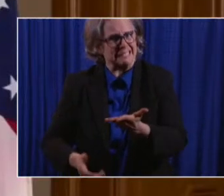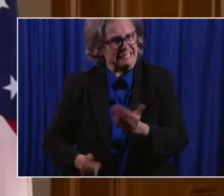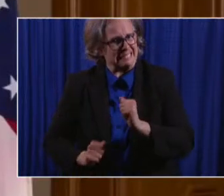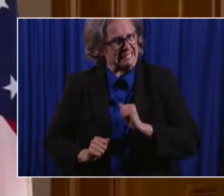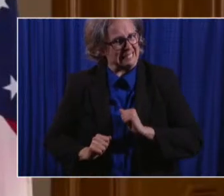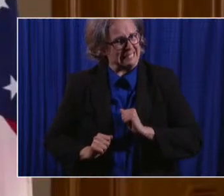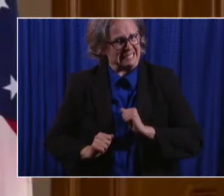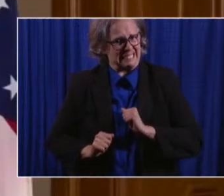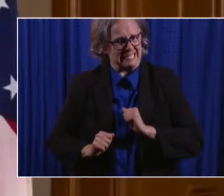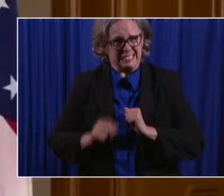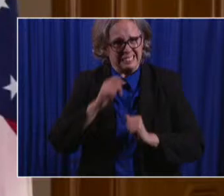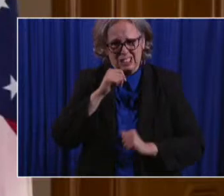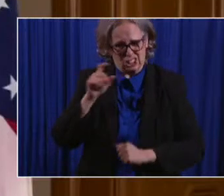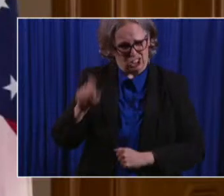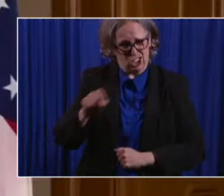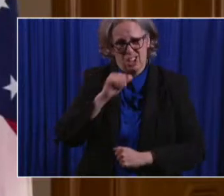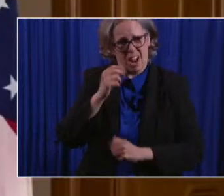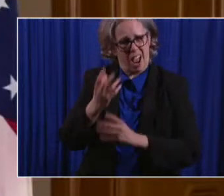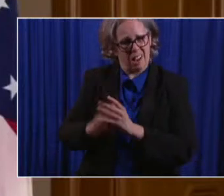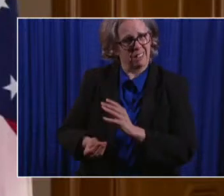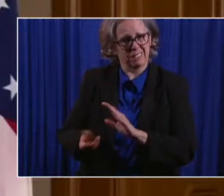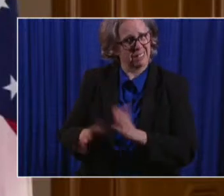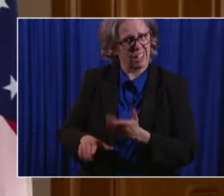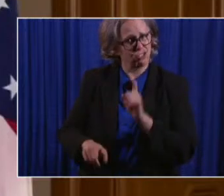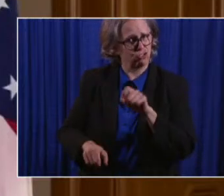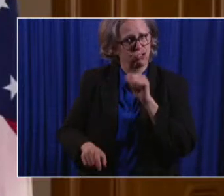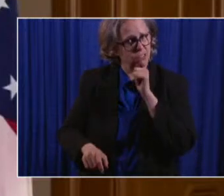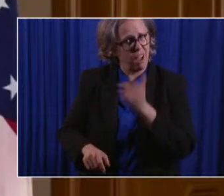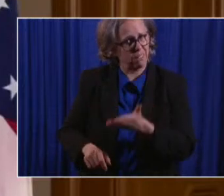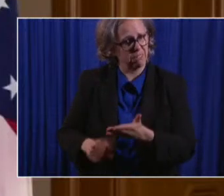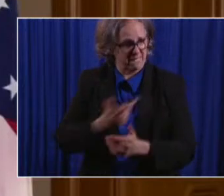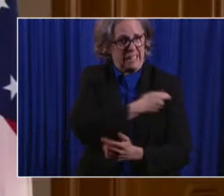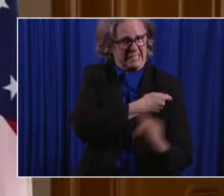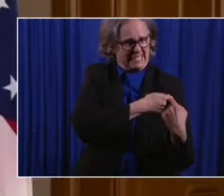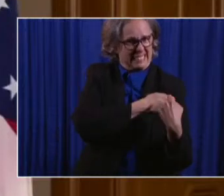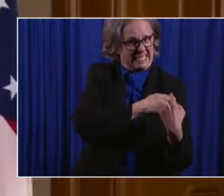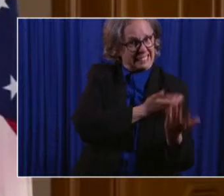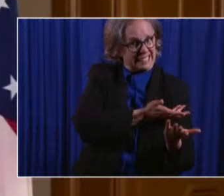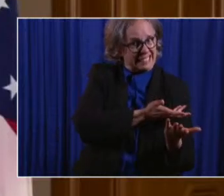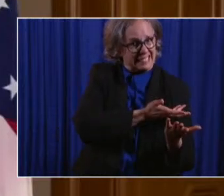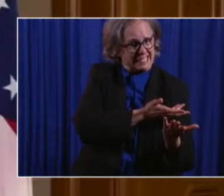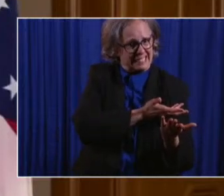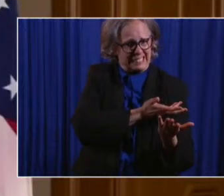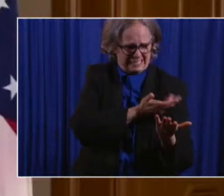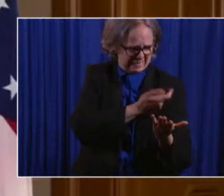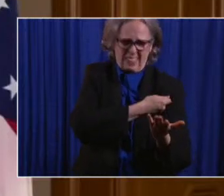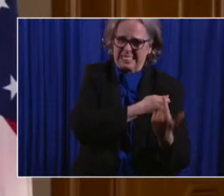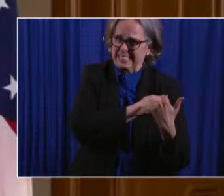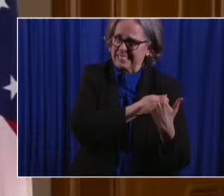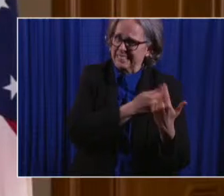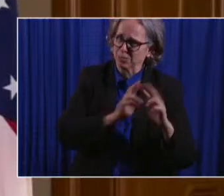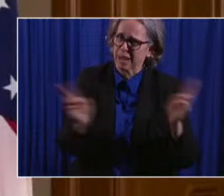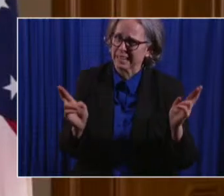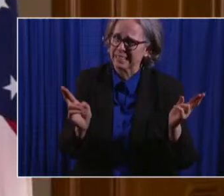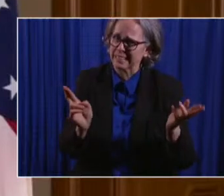die. They do not have to die because we have the vaccine. And so that is what,